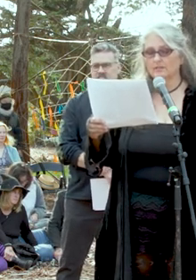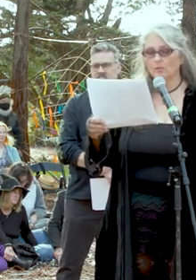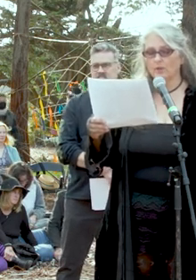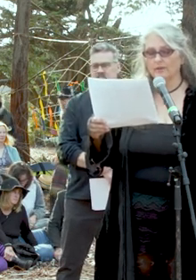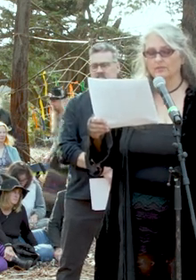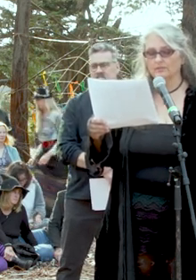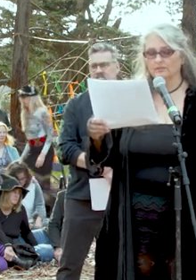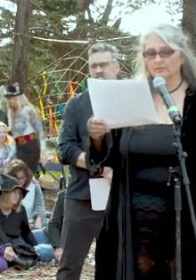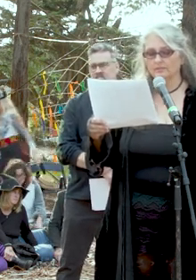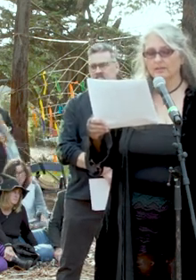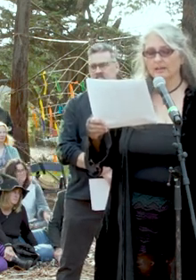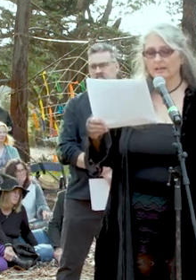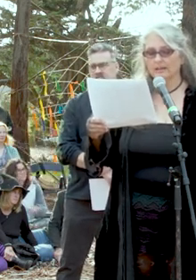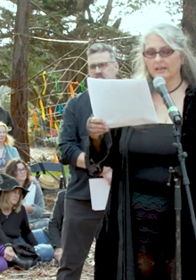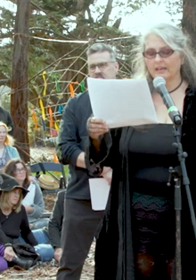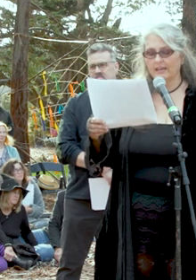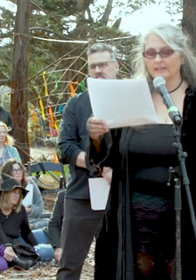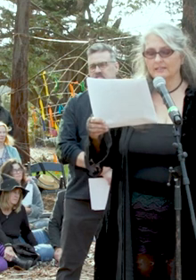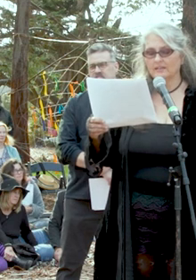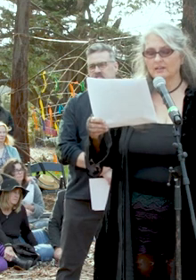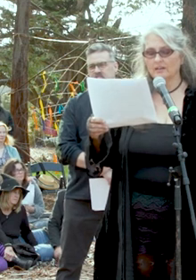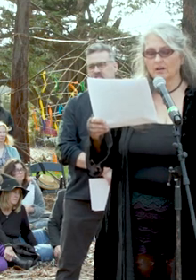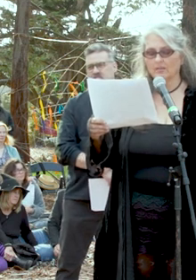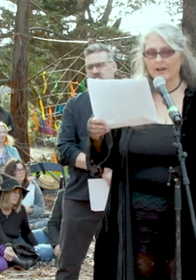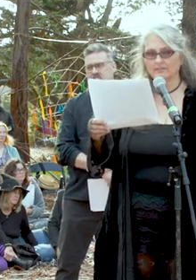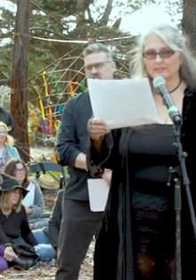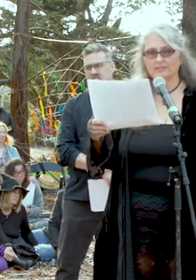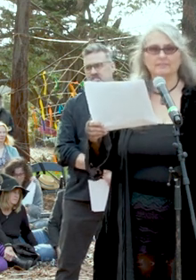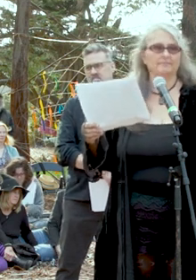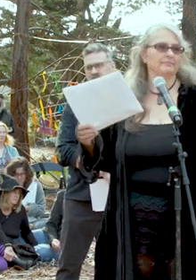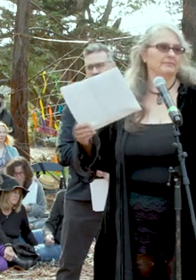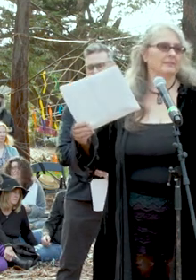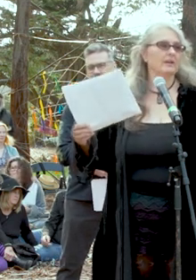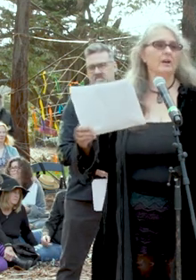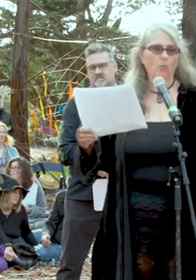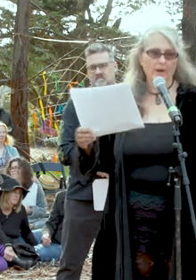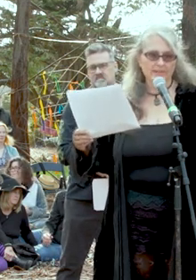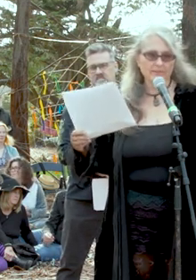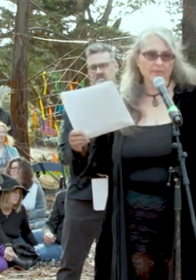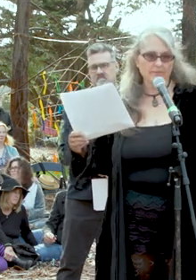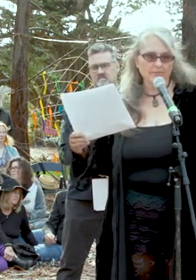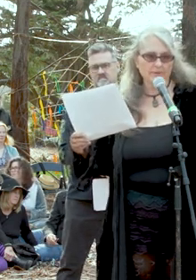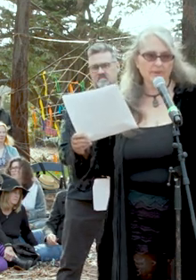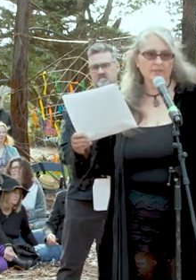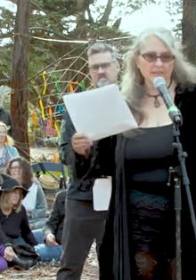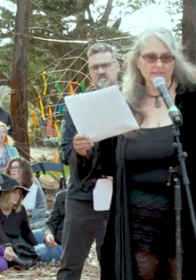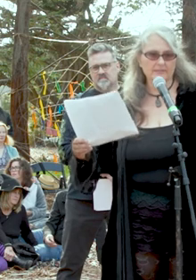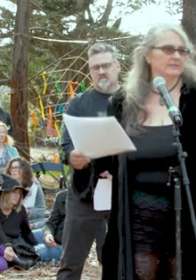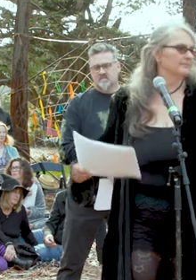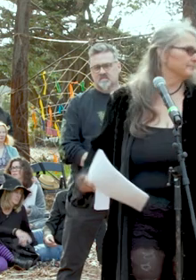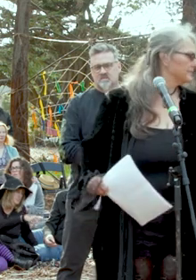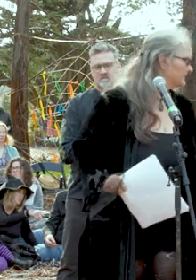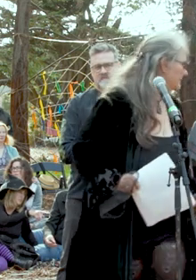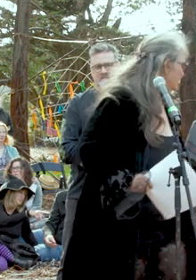Kariyama Welsh. Kate Karowski. What is remembered